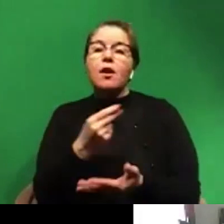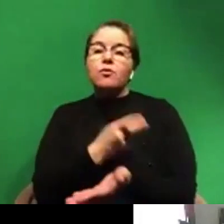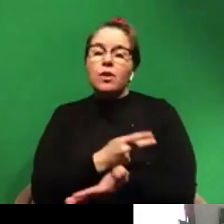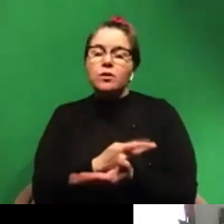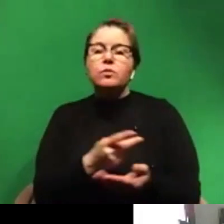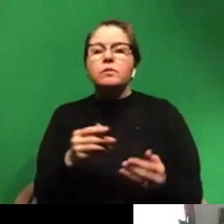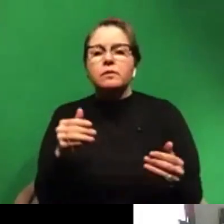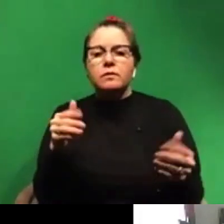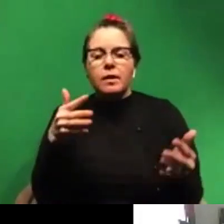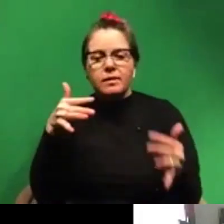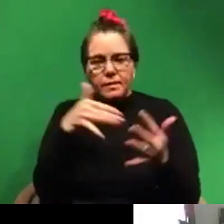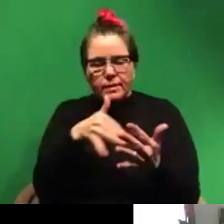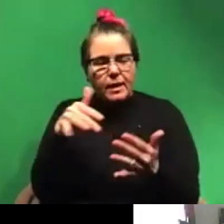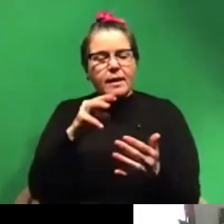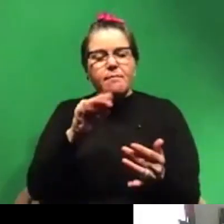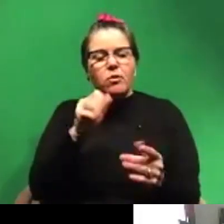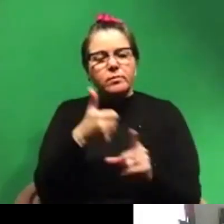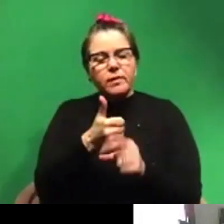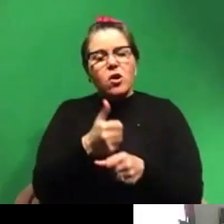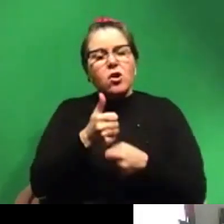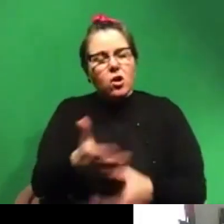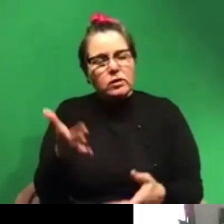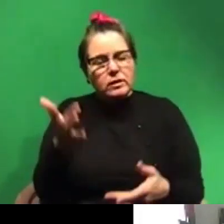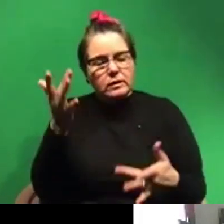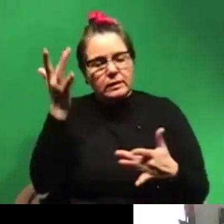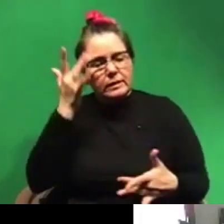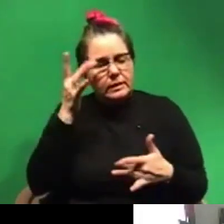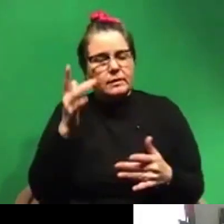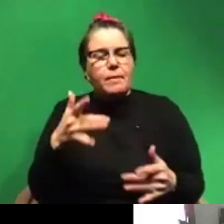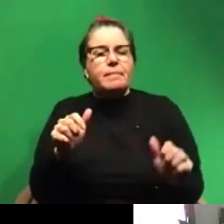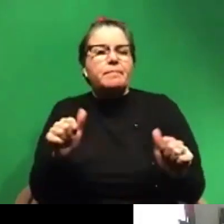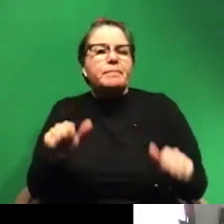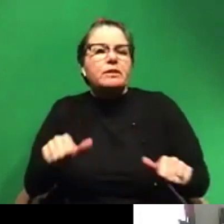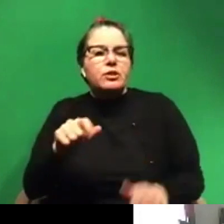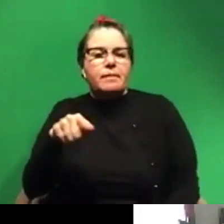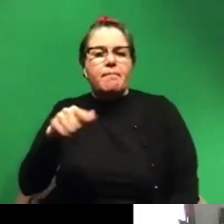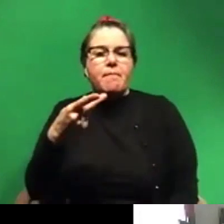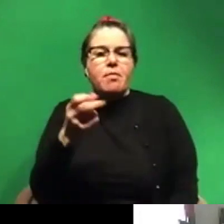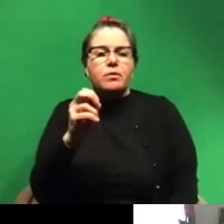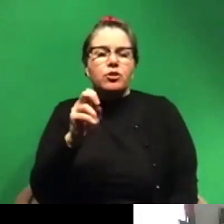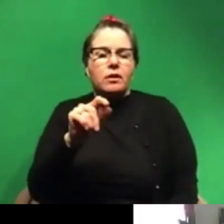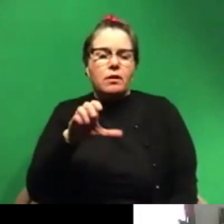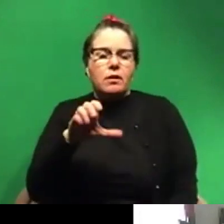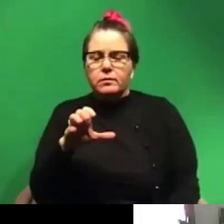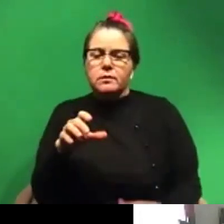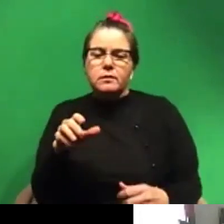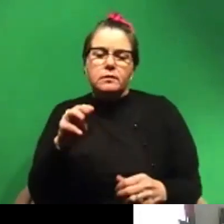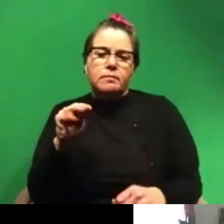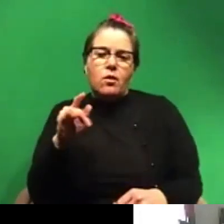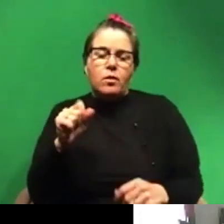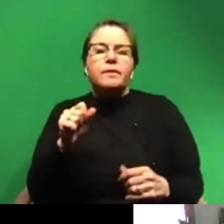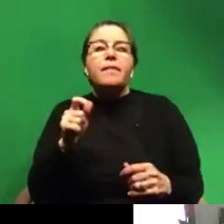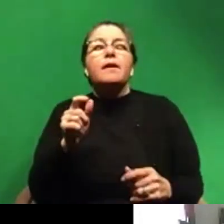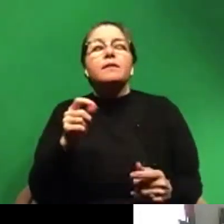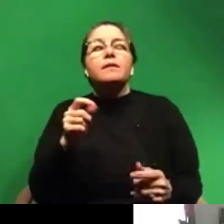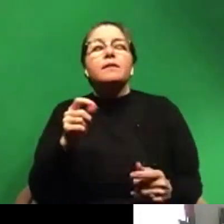cause disease, so potentially pathogenic microbes. But then as a postdoc and as a faculty member, I switched to microbes